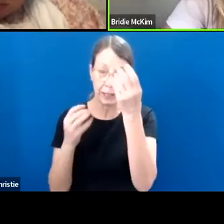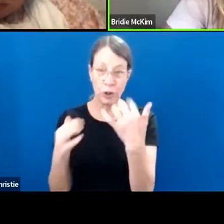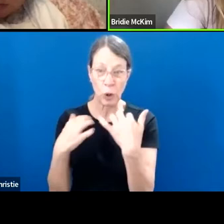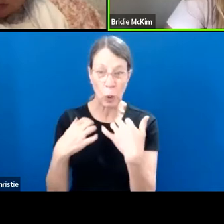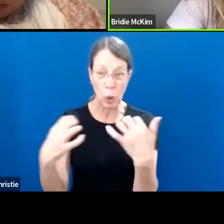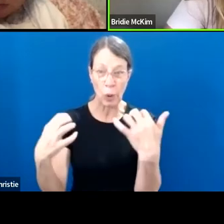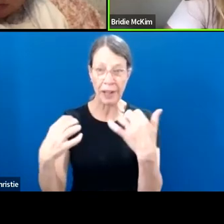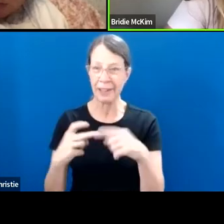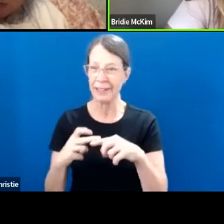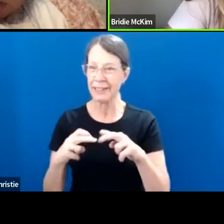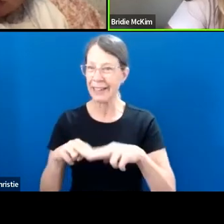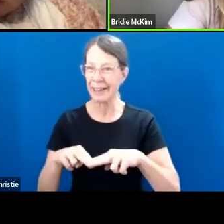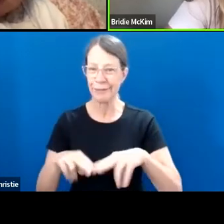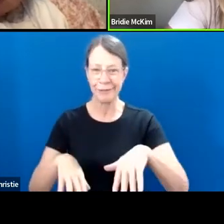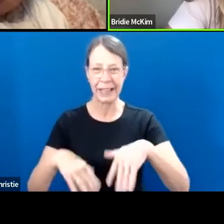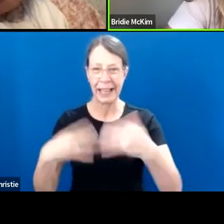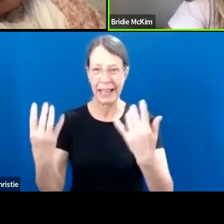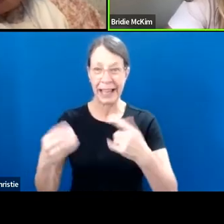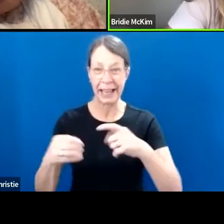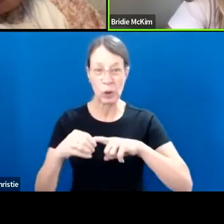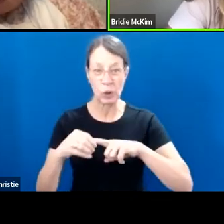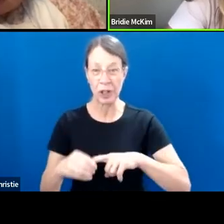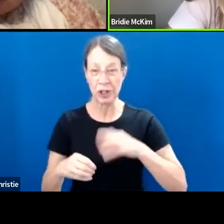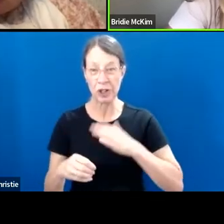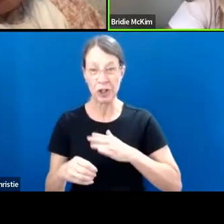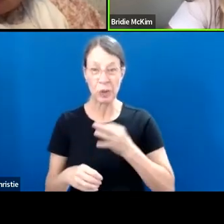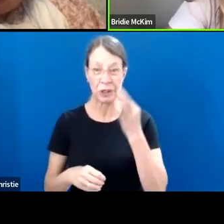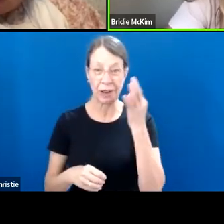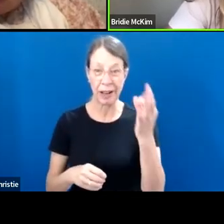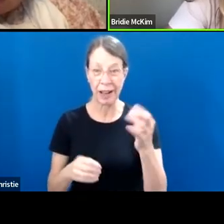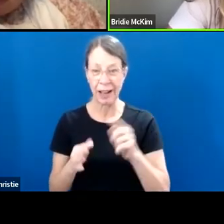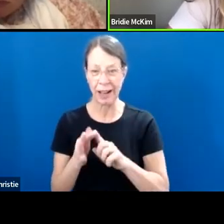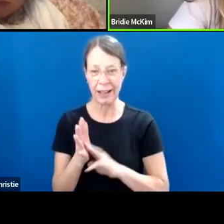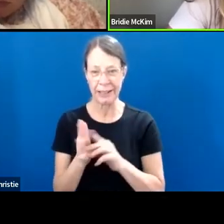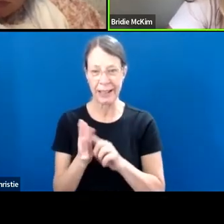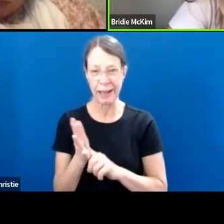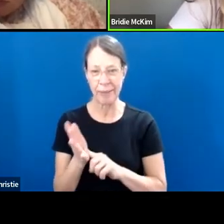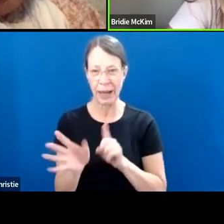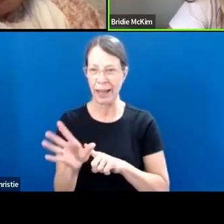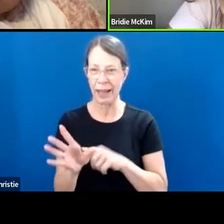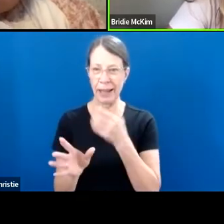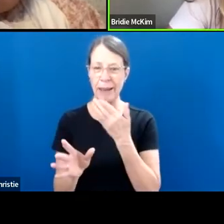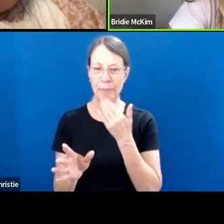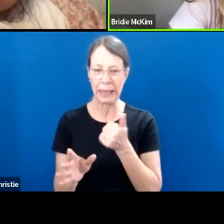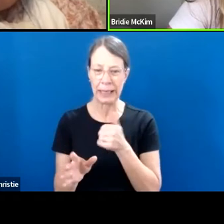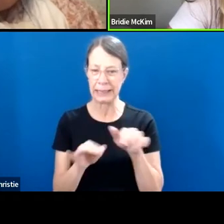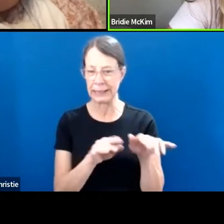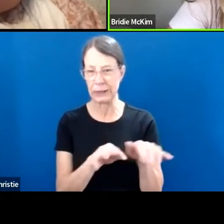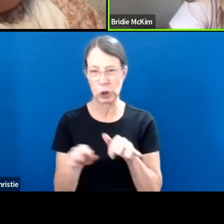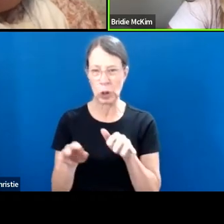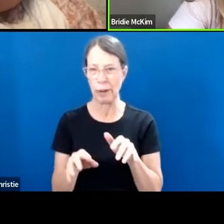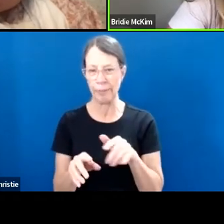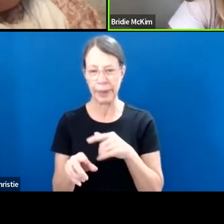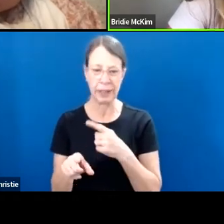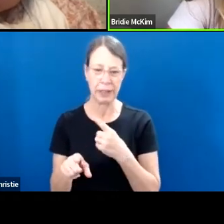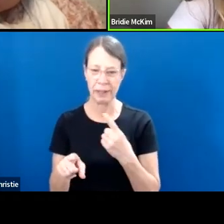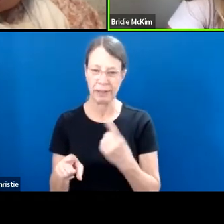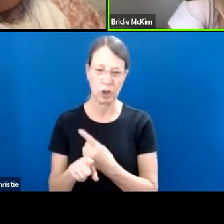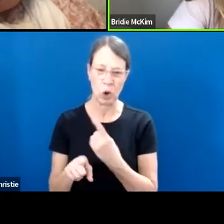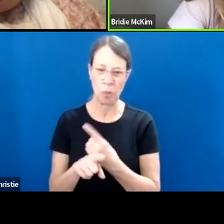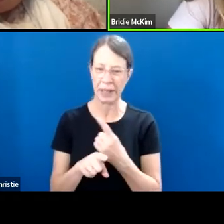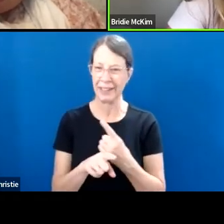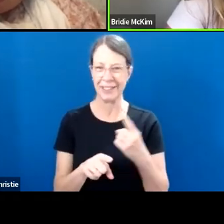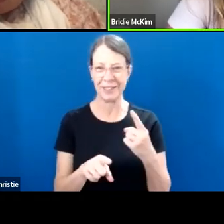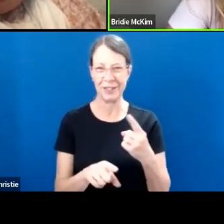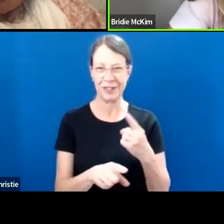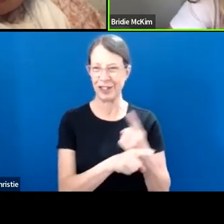any questions for Emily within this chat, please put it in the comments or in a chat or however